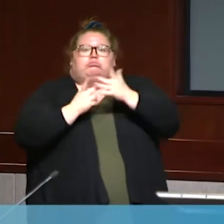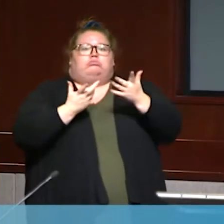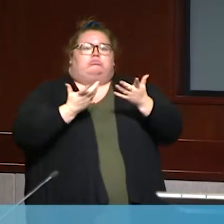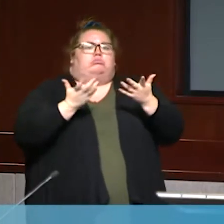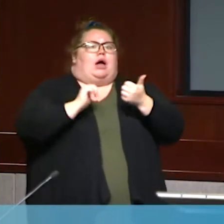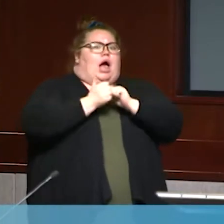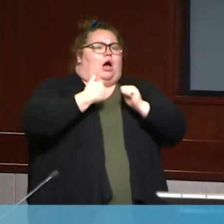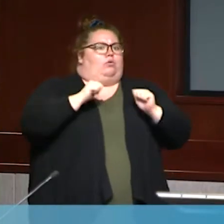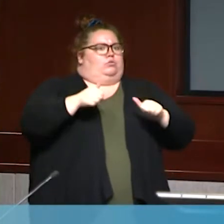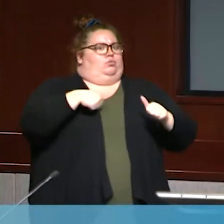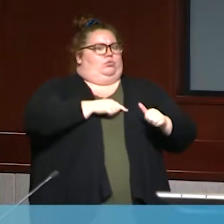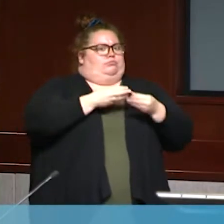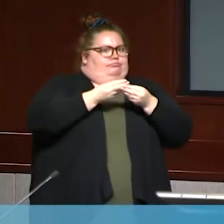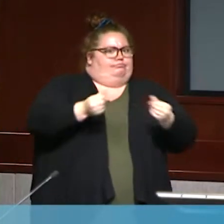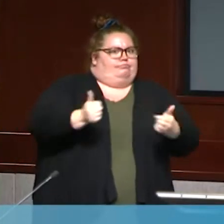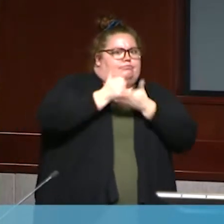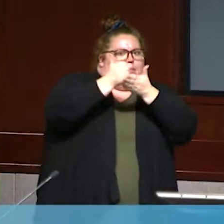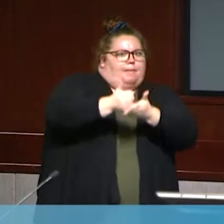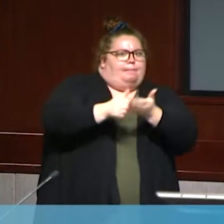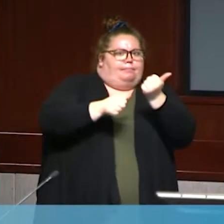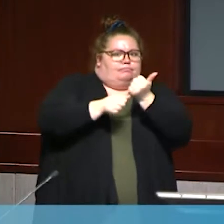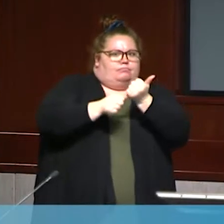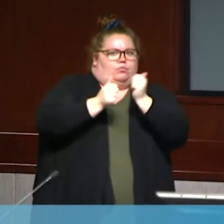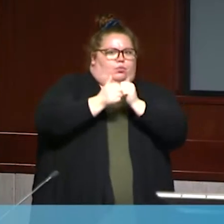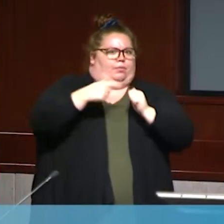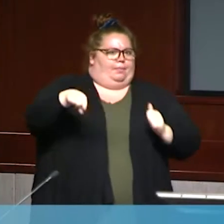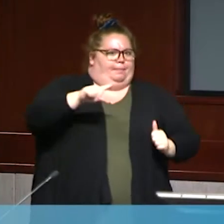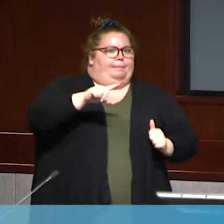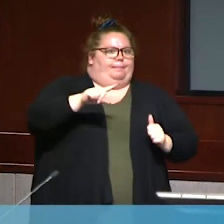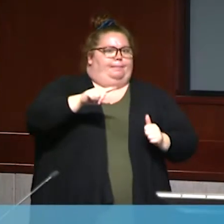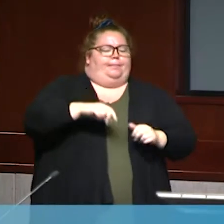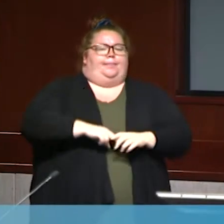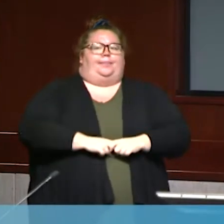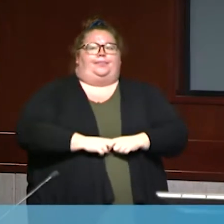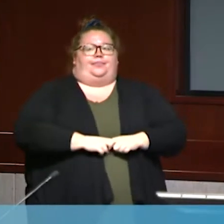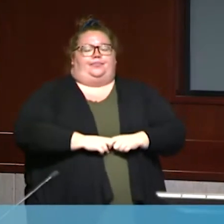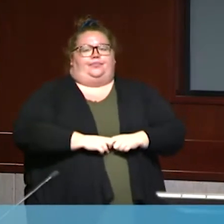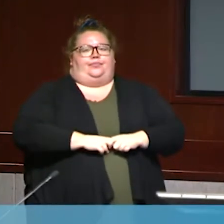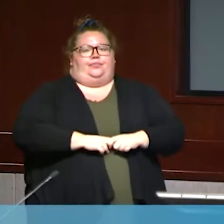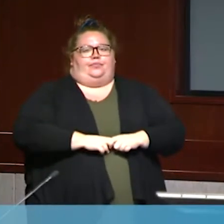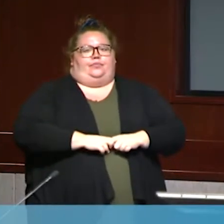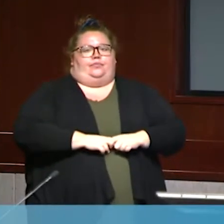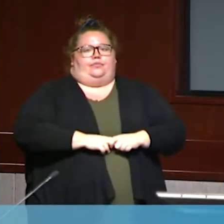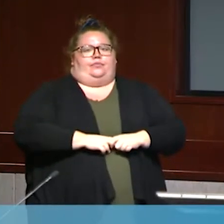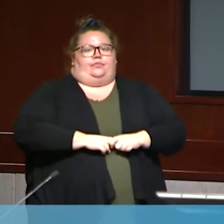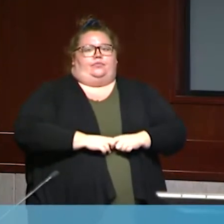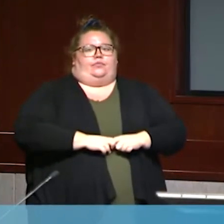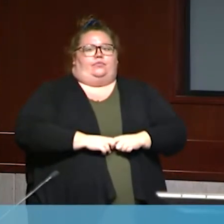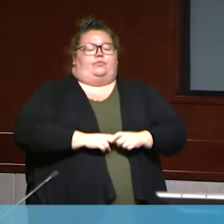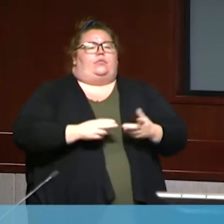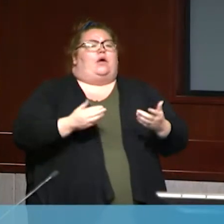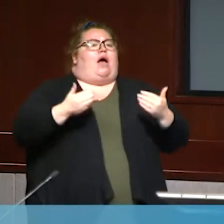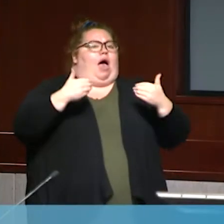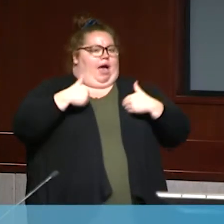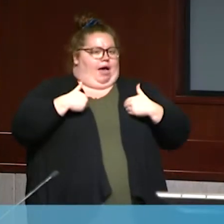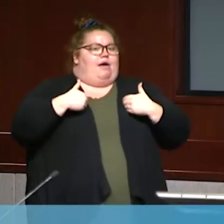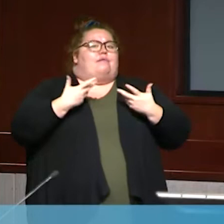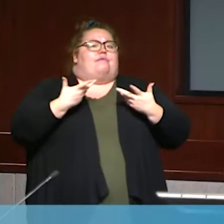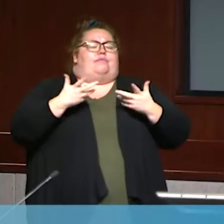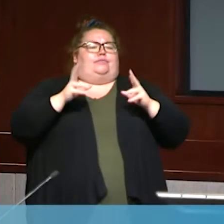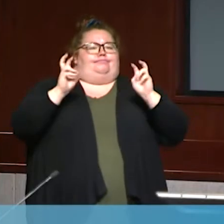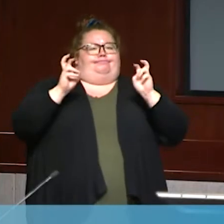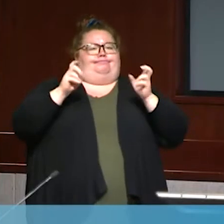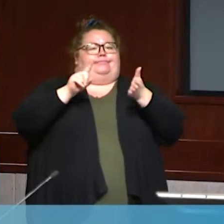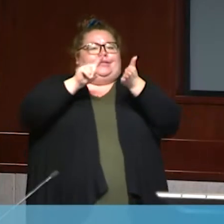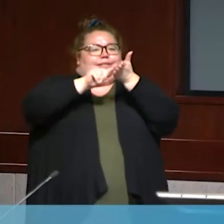early. So we have pulled together a site inspection or site visit team made of